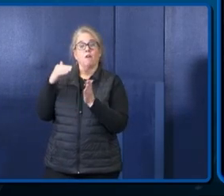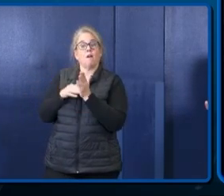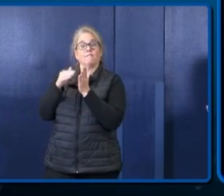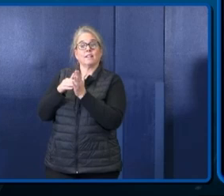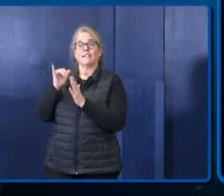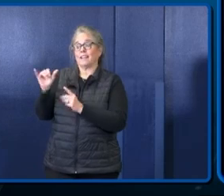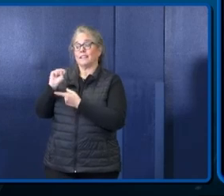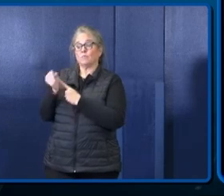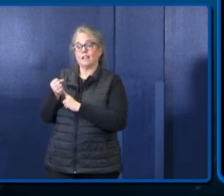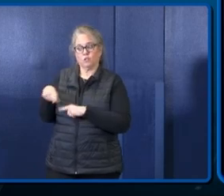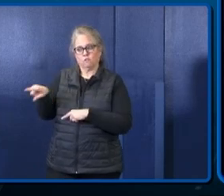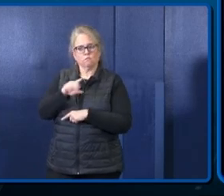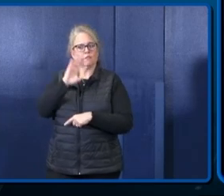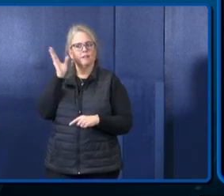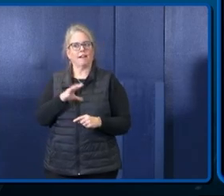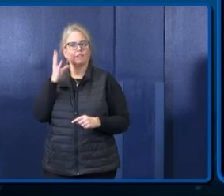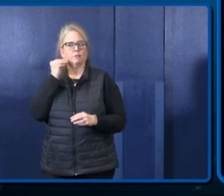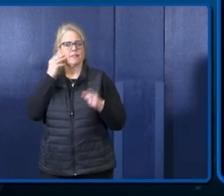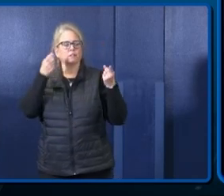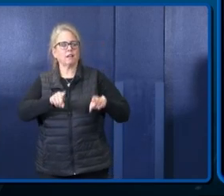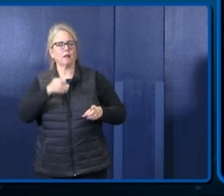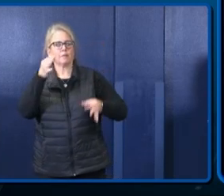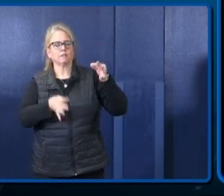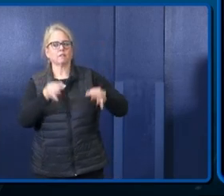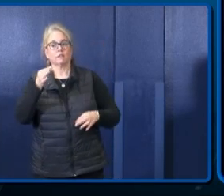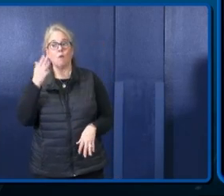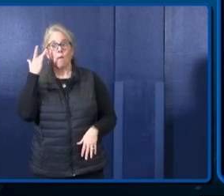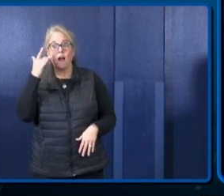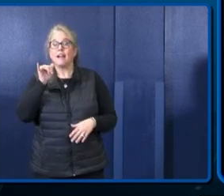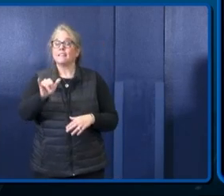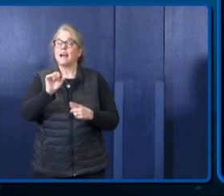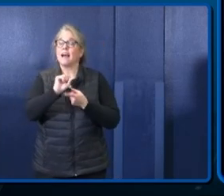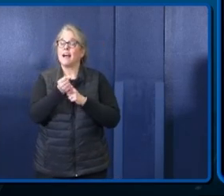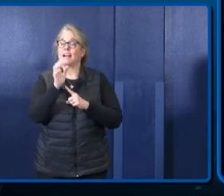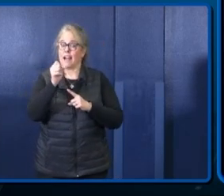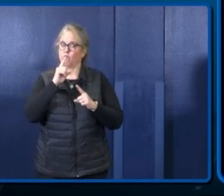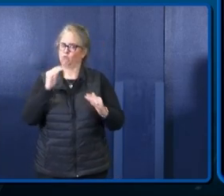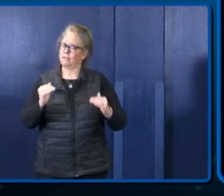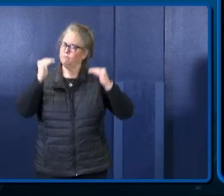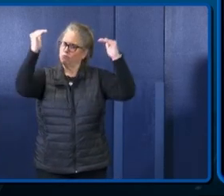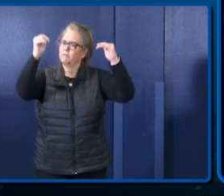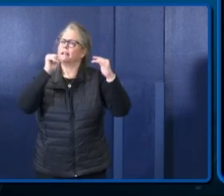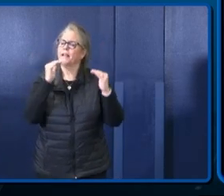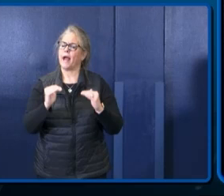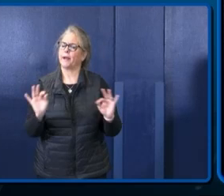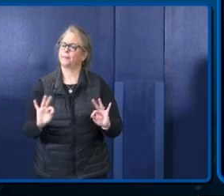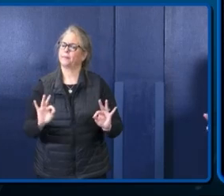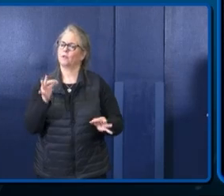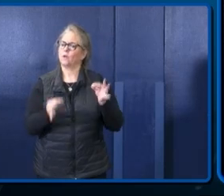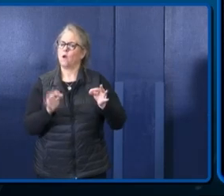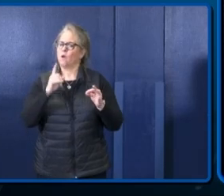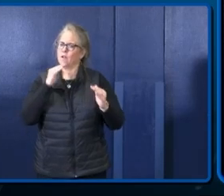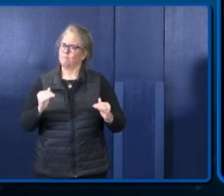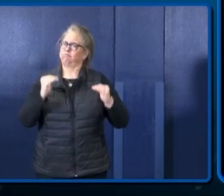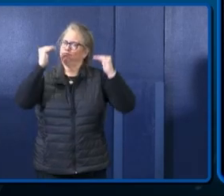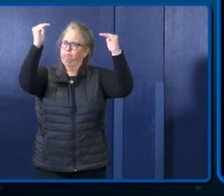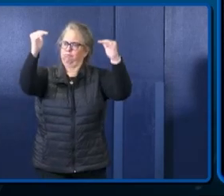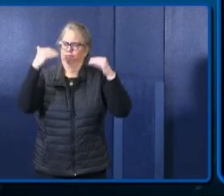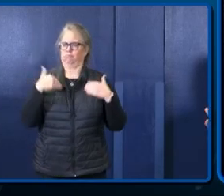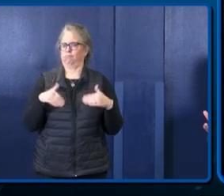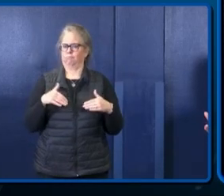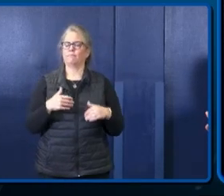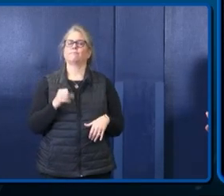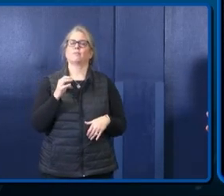system to the level that this case presents. And so we're talking about process. What's the next step? What should we expect to happen in the case? What